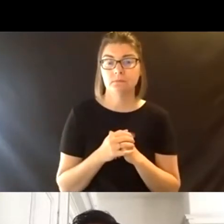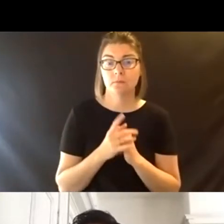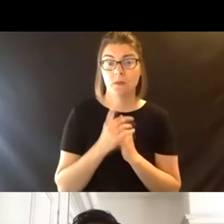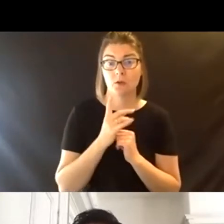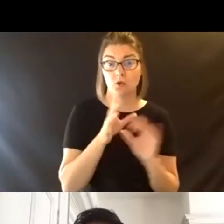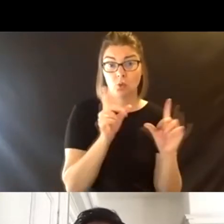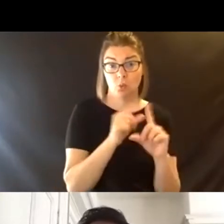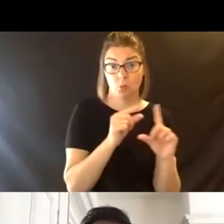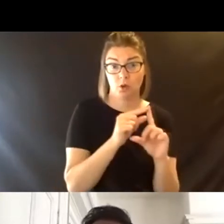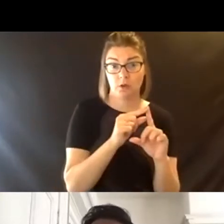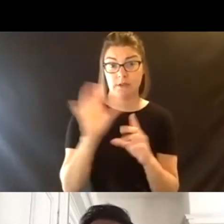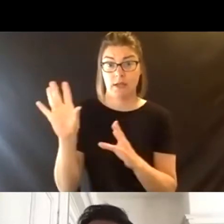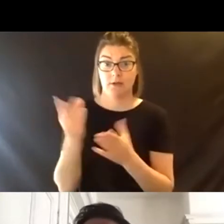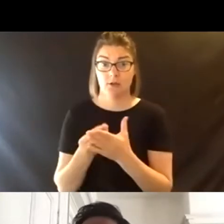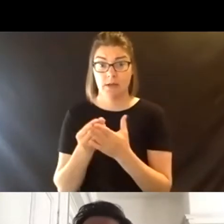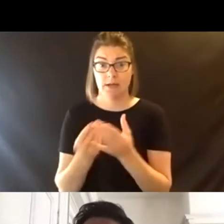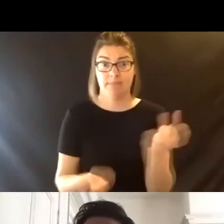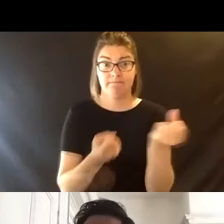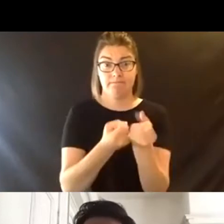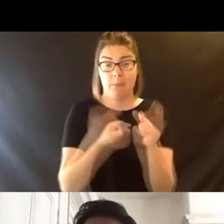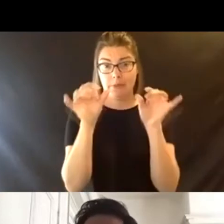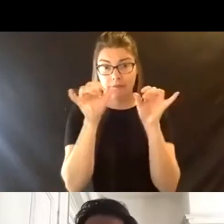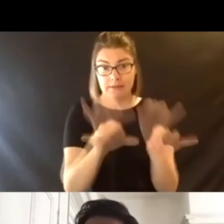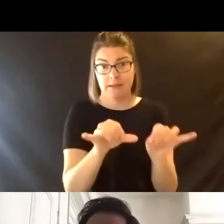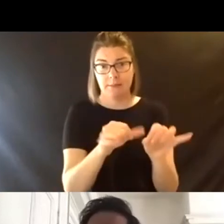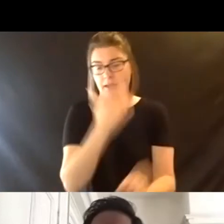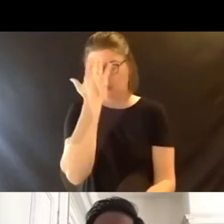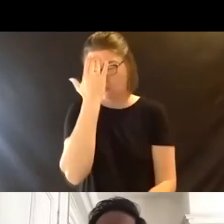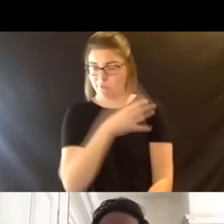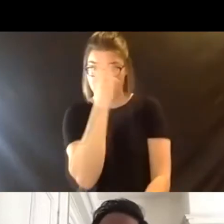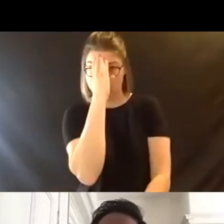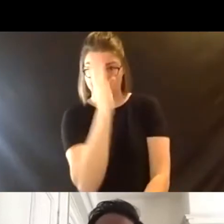is. I know that sounds blunt, but